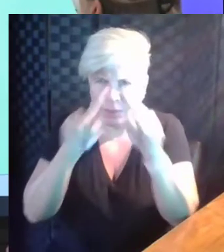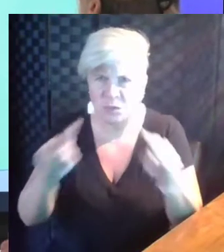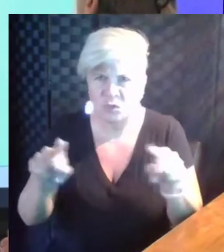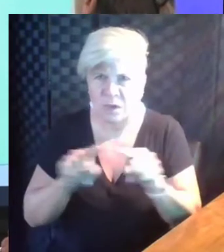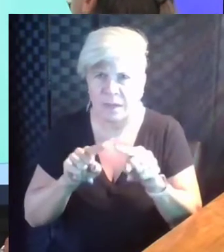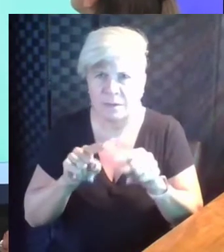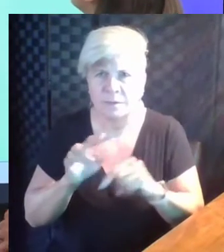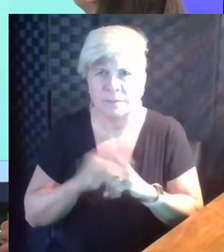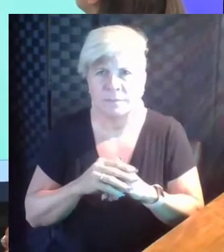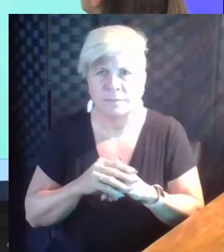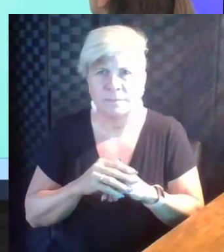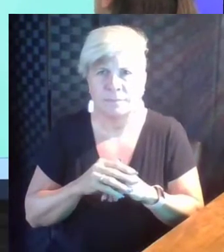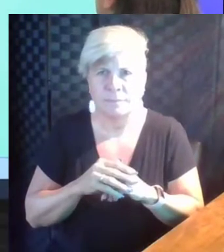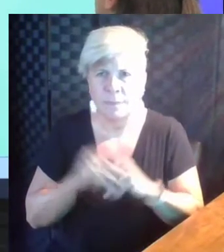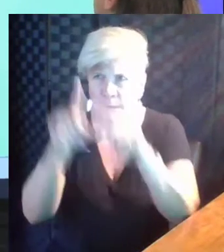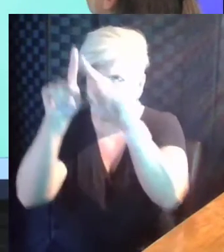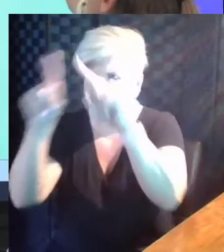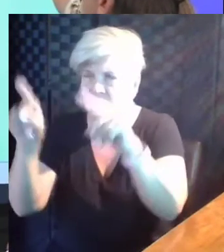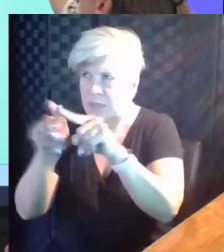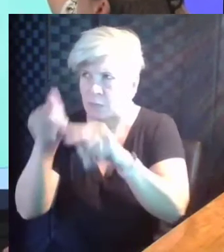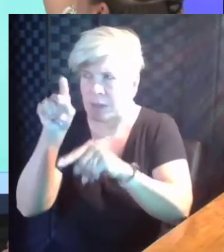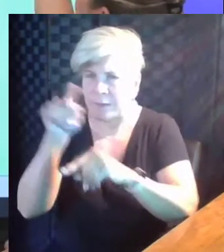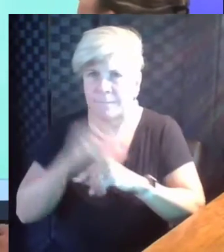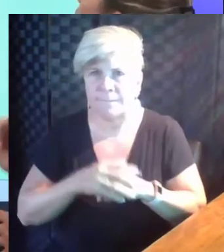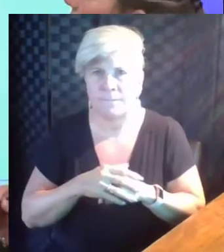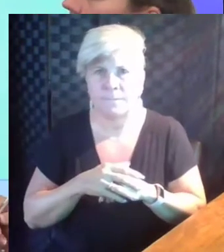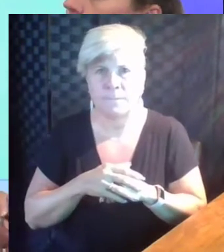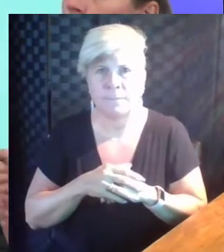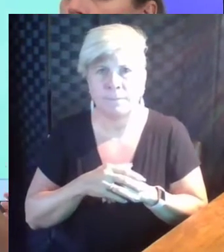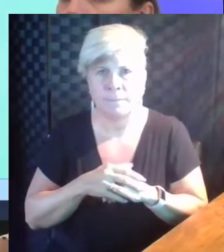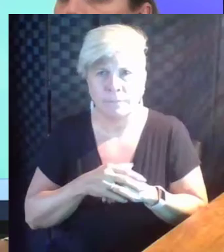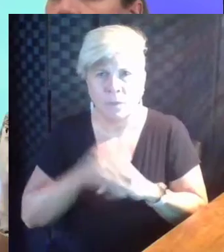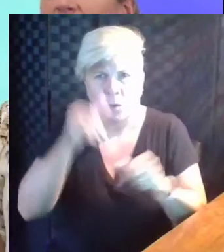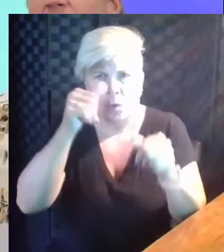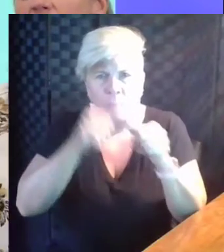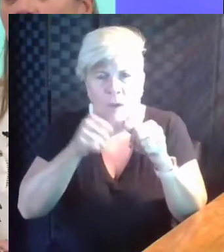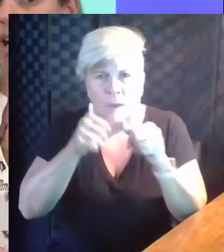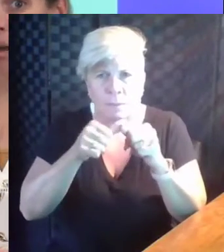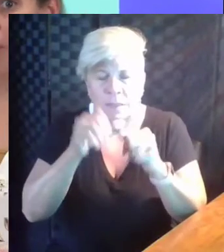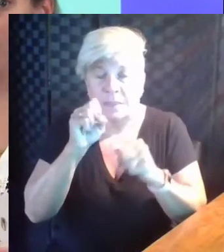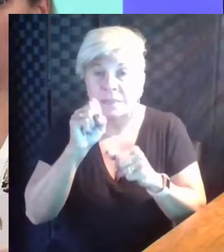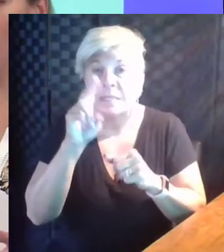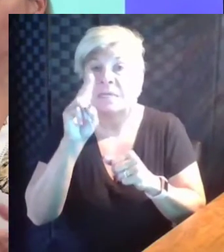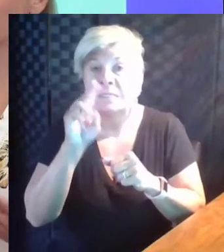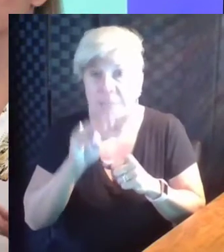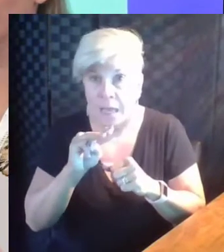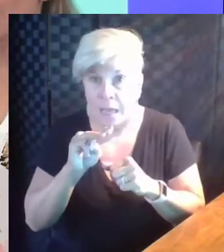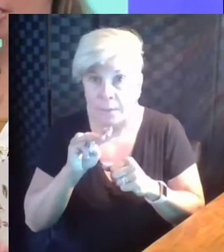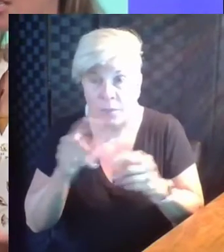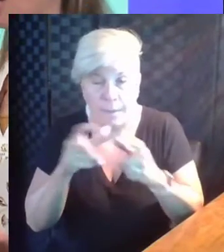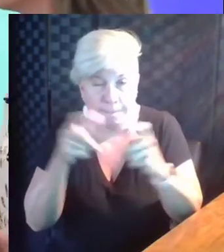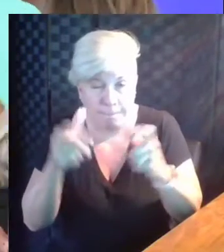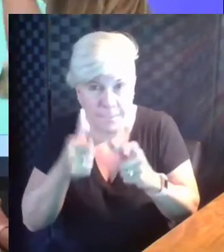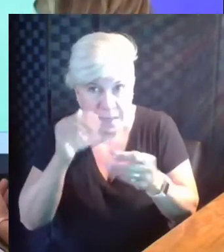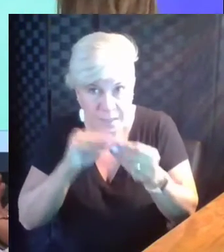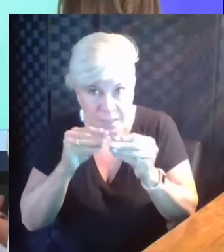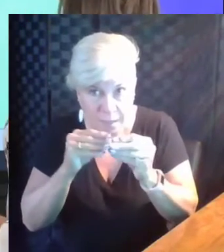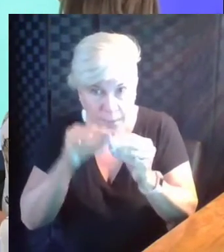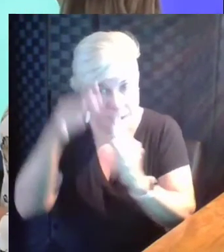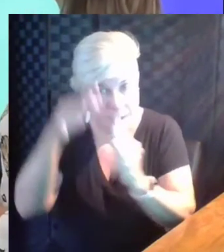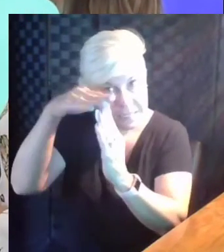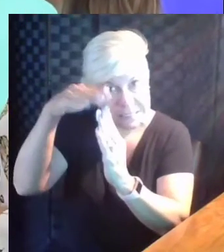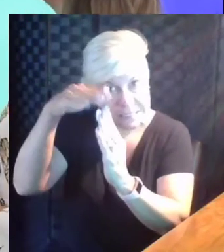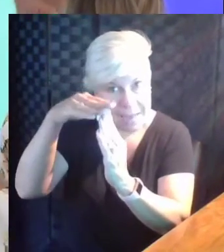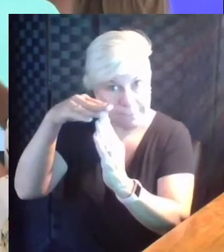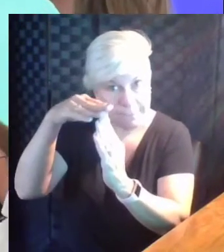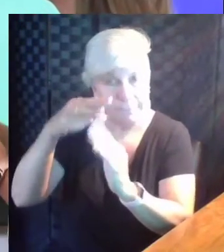triangle. I'm going to draw that triangle right here. Okay, remember that the sum, or the largest number, went up